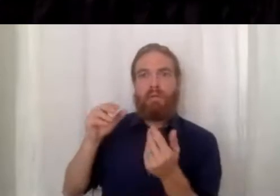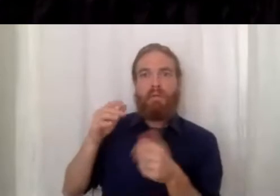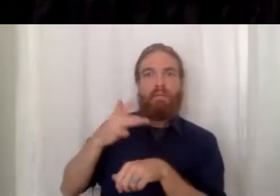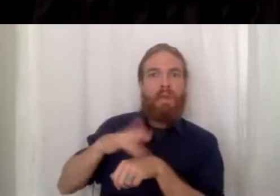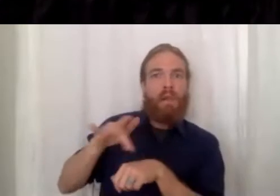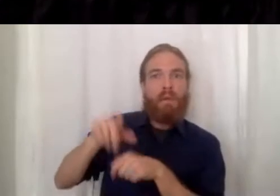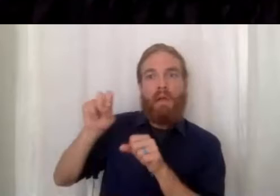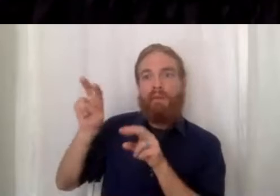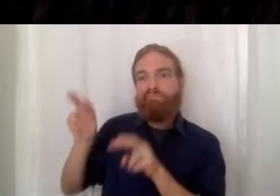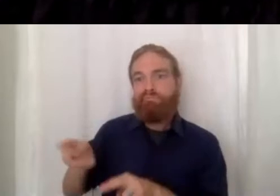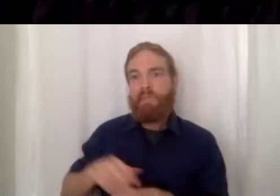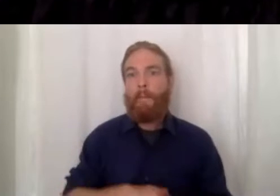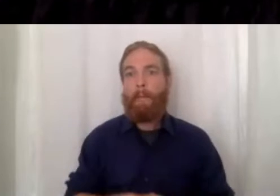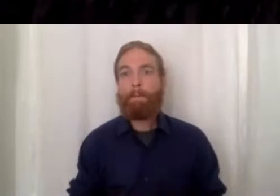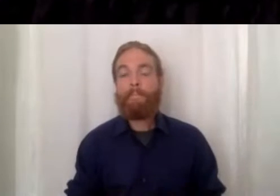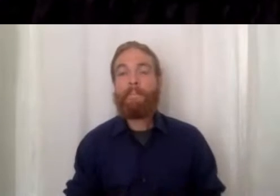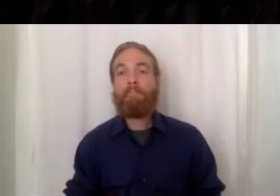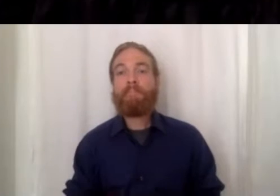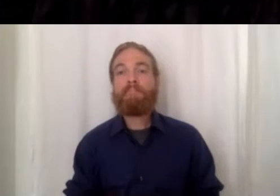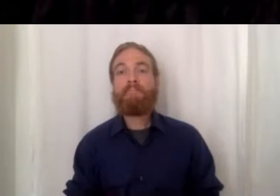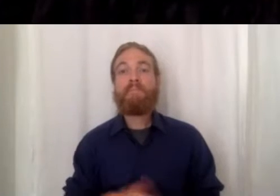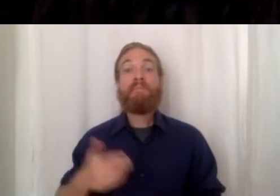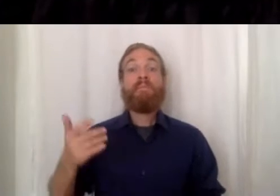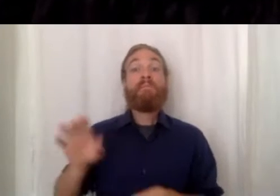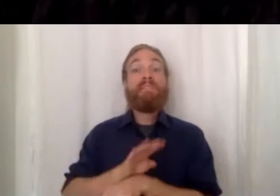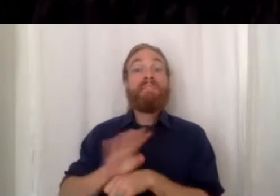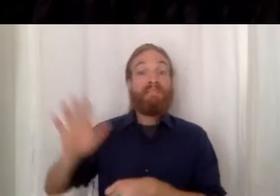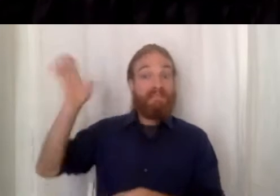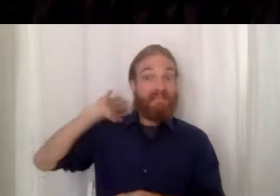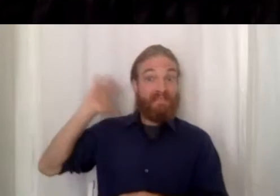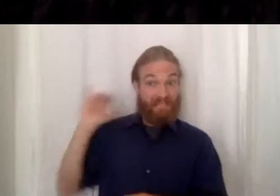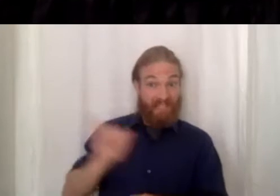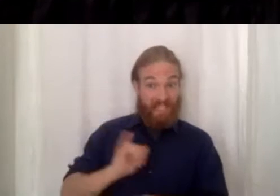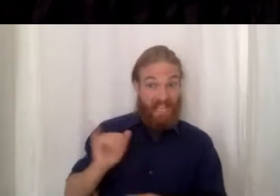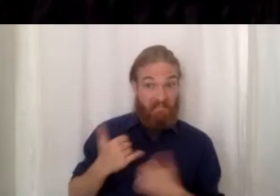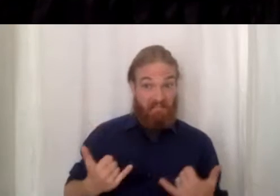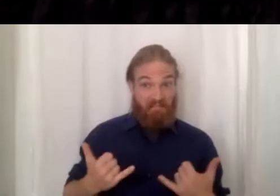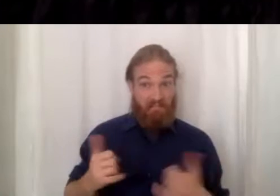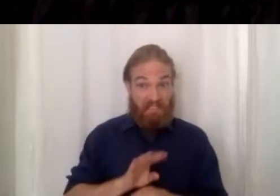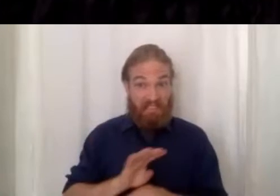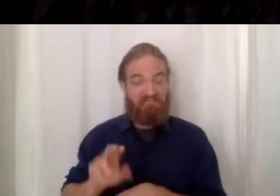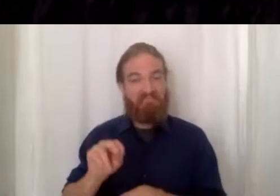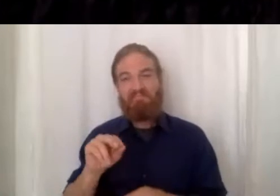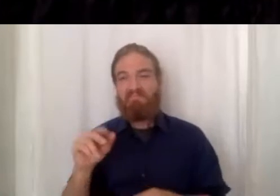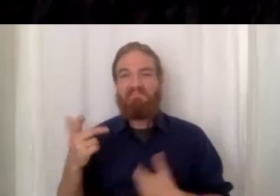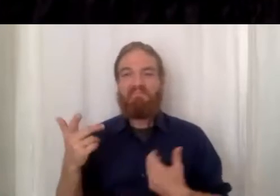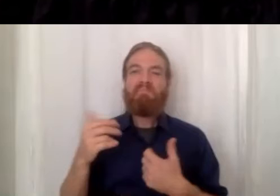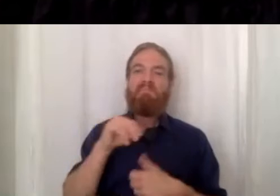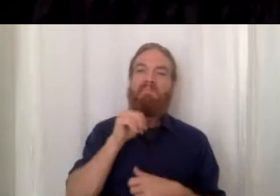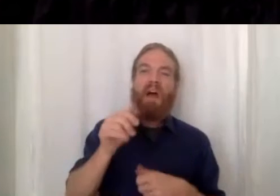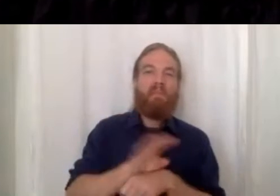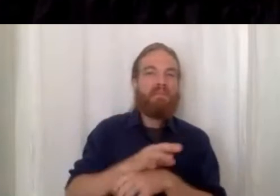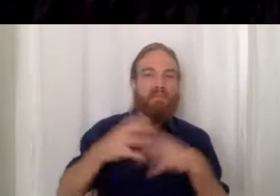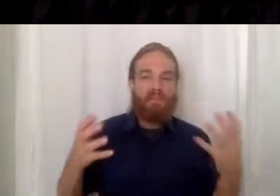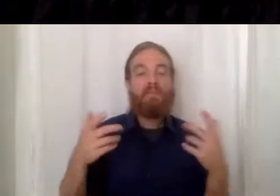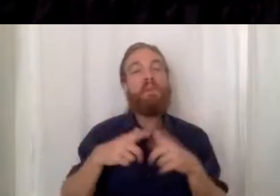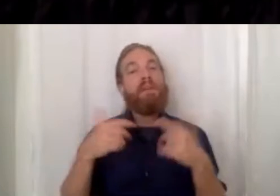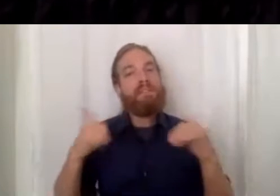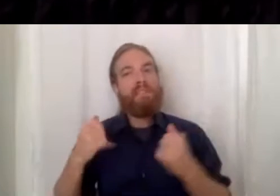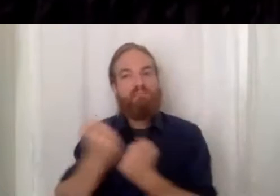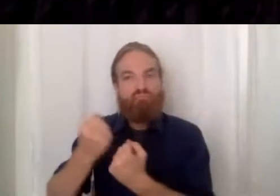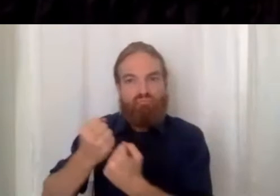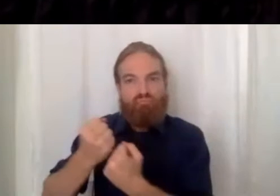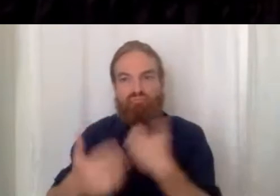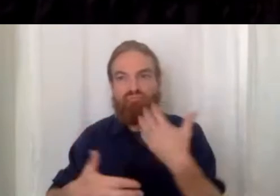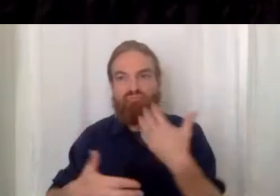also will talk later around how we're gearing up also for boosters as well as the 5 to 11-year-old age